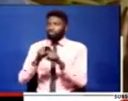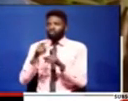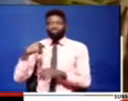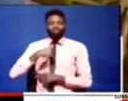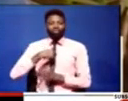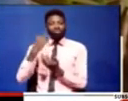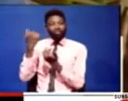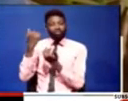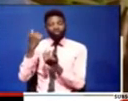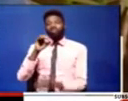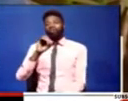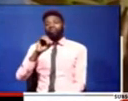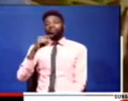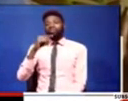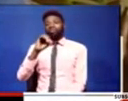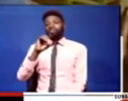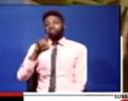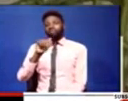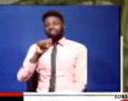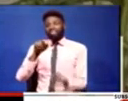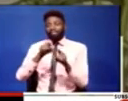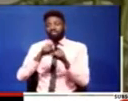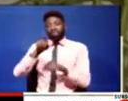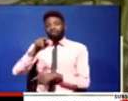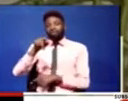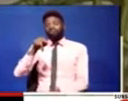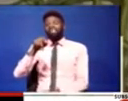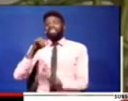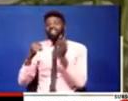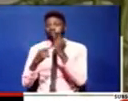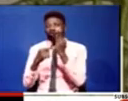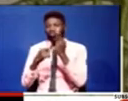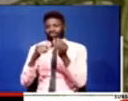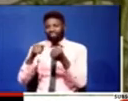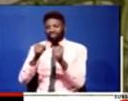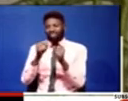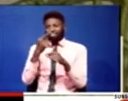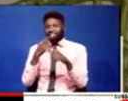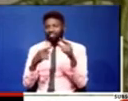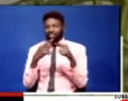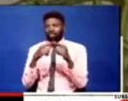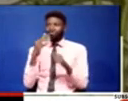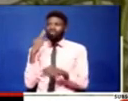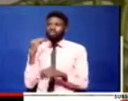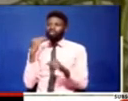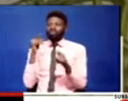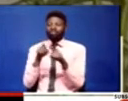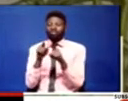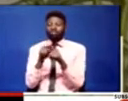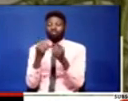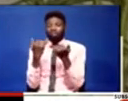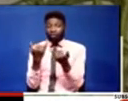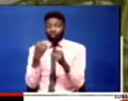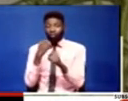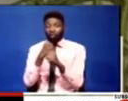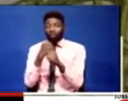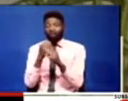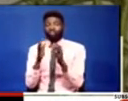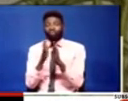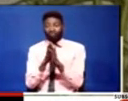Ogola, who is a digital strategist with lots of years of experience, and of course now working with